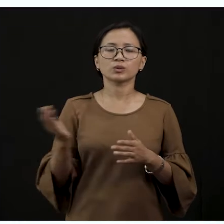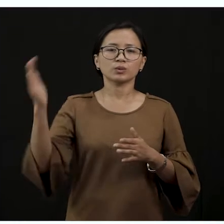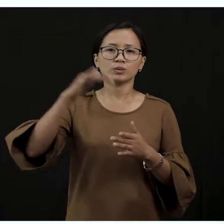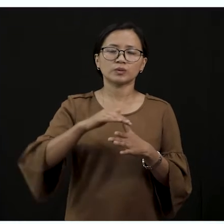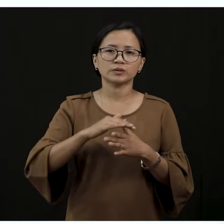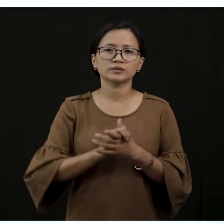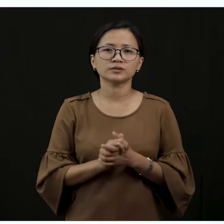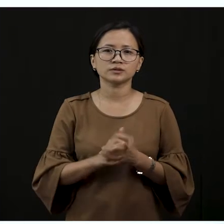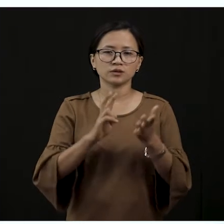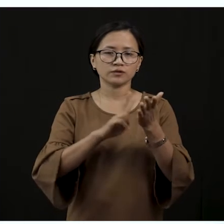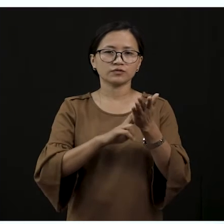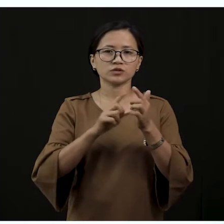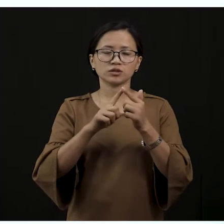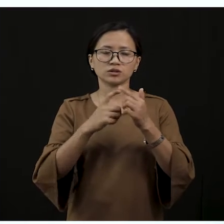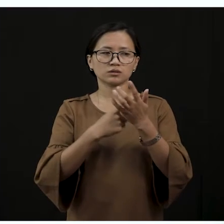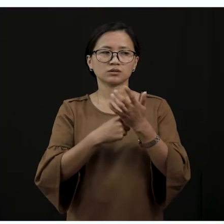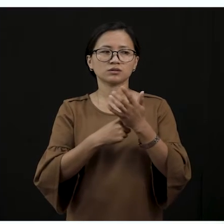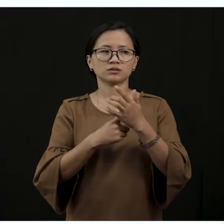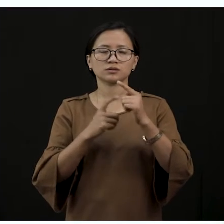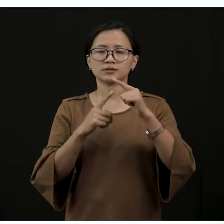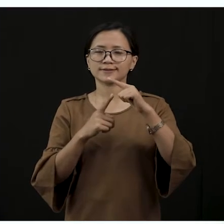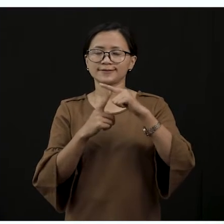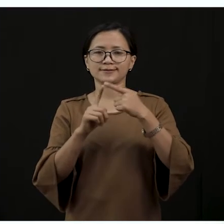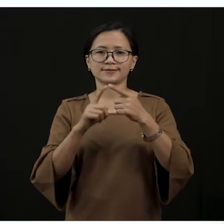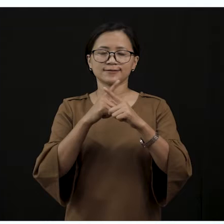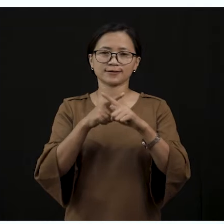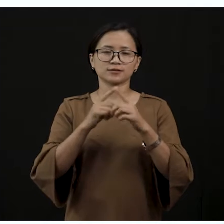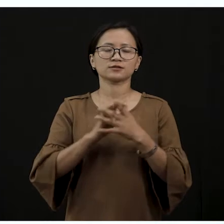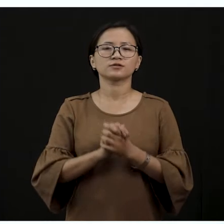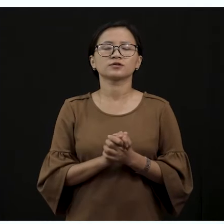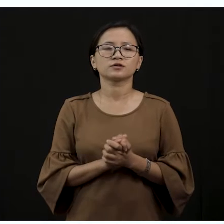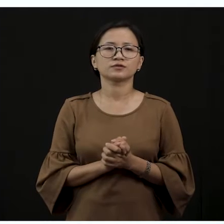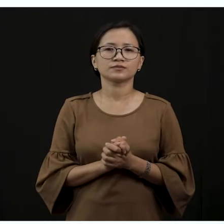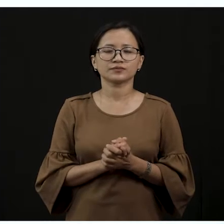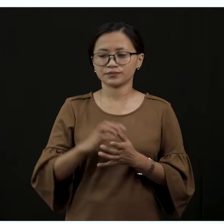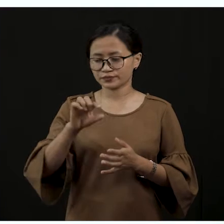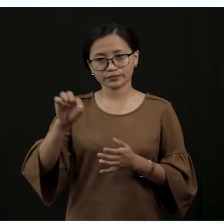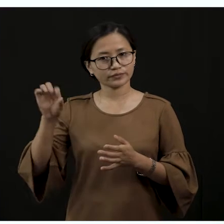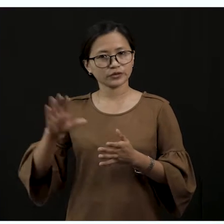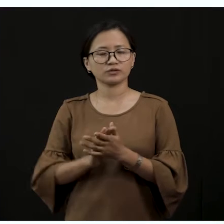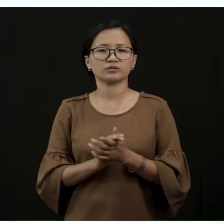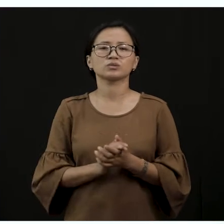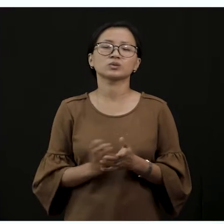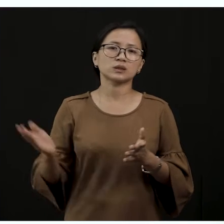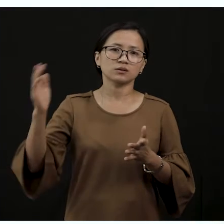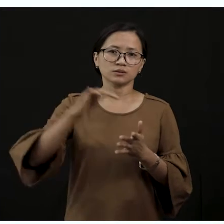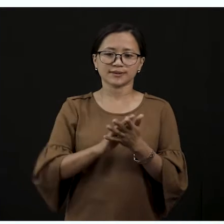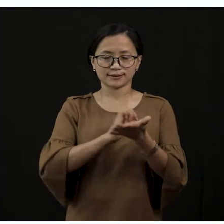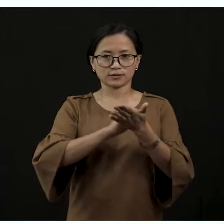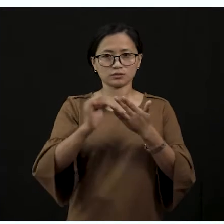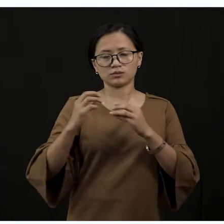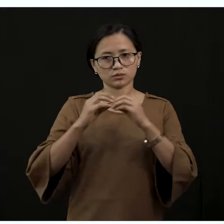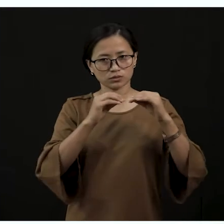called vertices, or in each corner is called a vertex. A